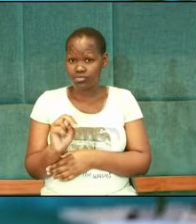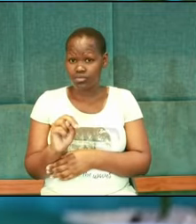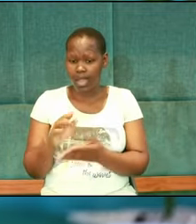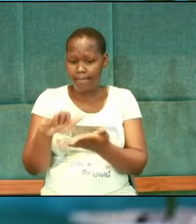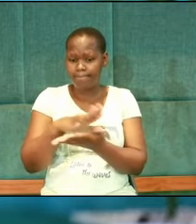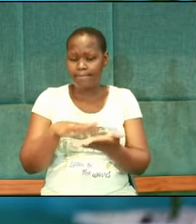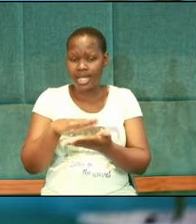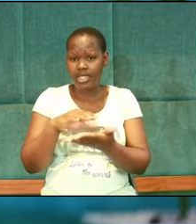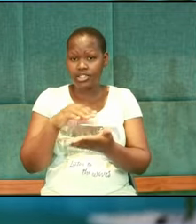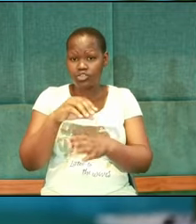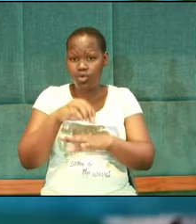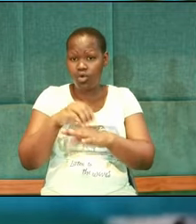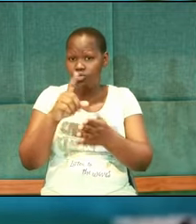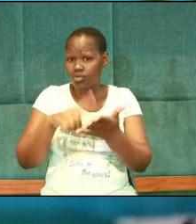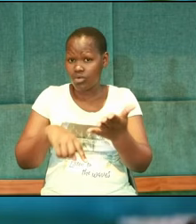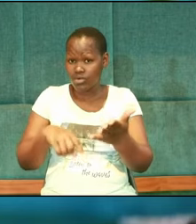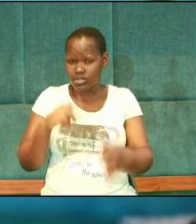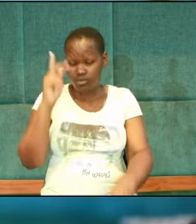Knowledge.